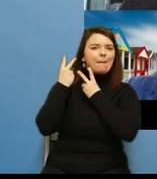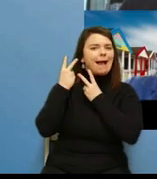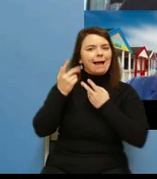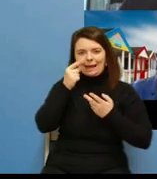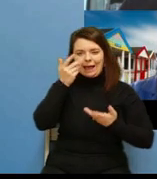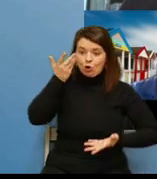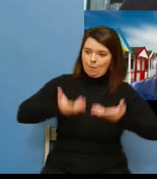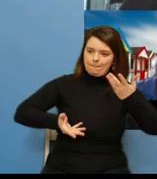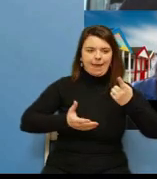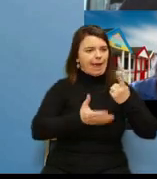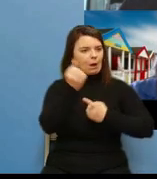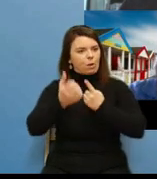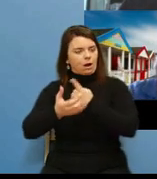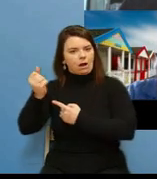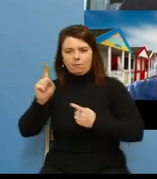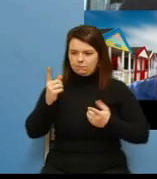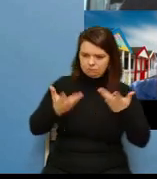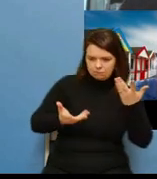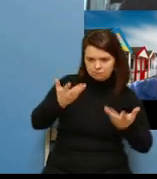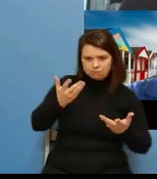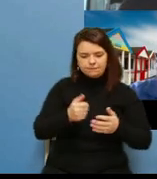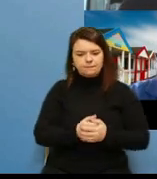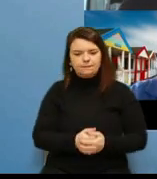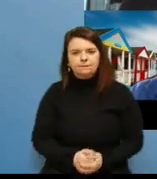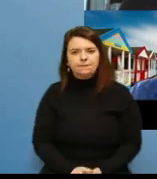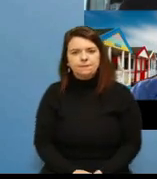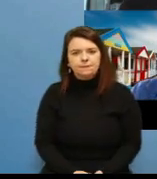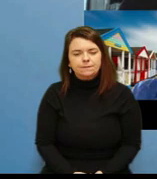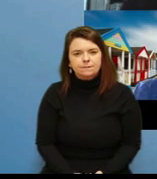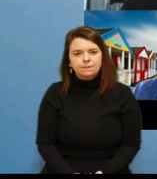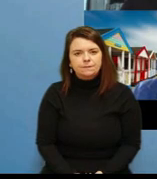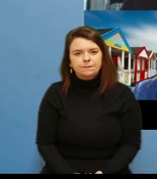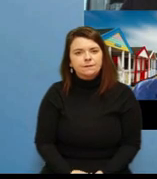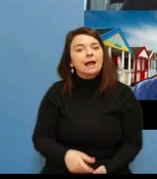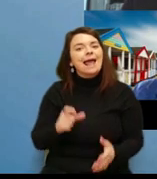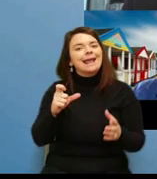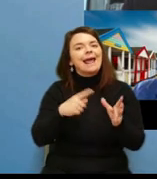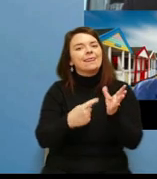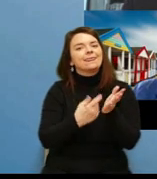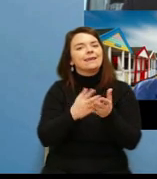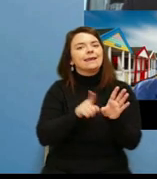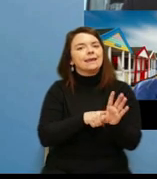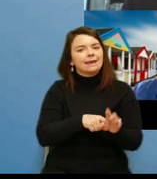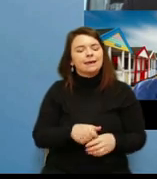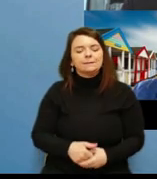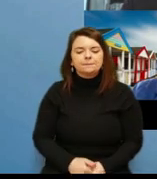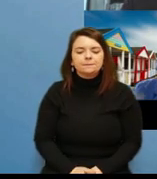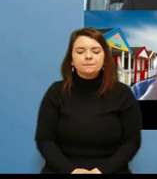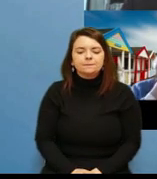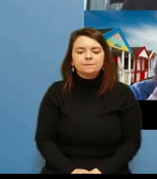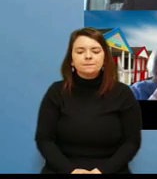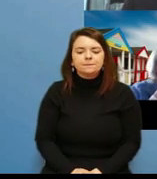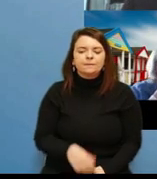looking back and comparing those outcomes. Thanks, Fiona.